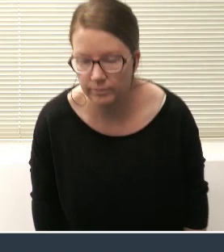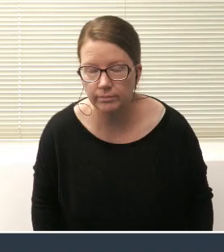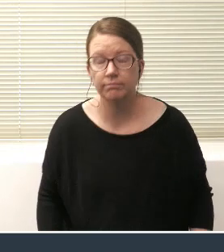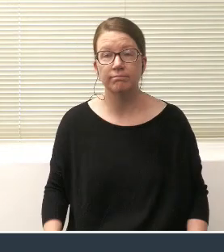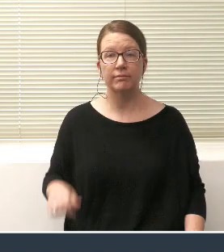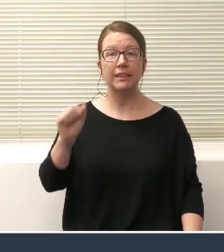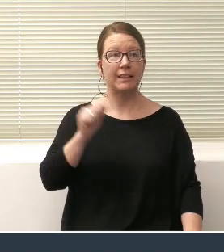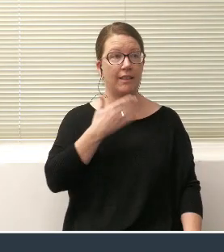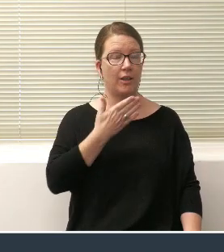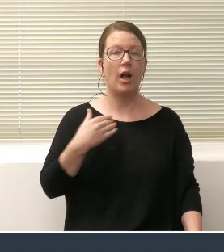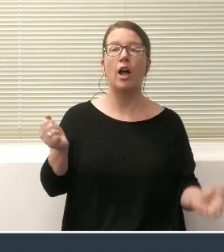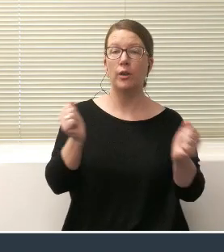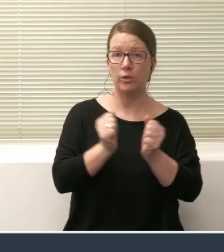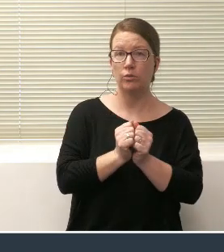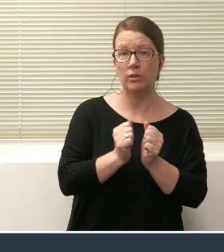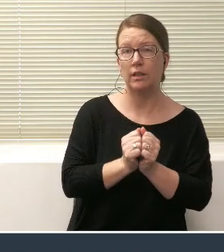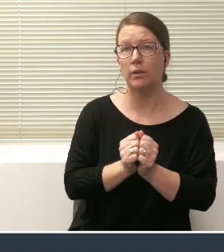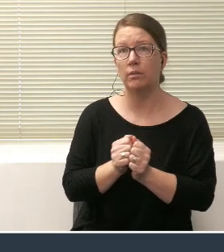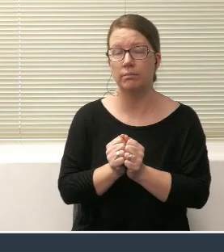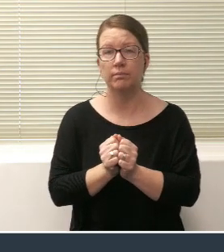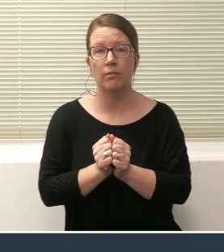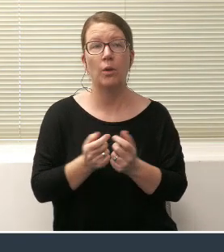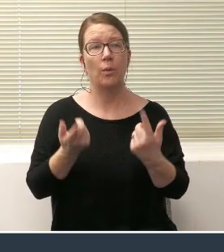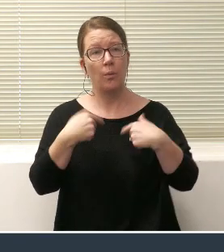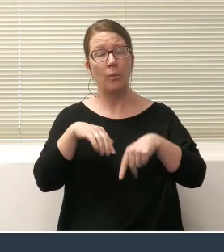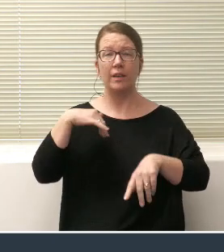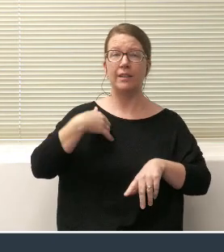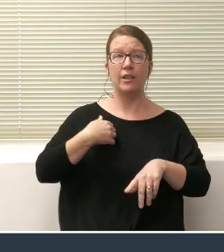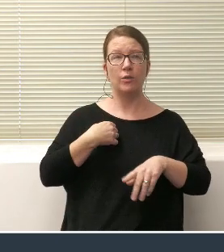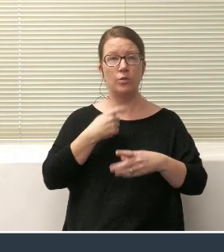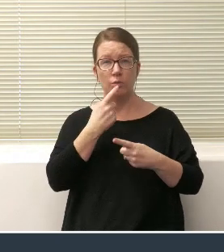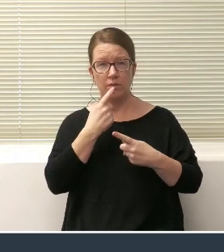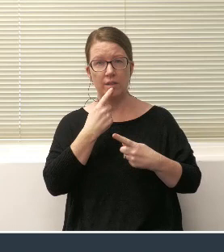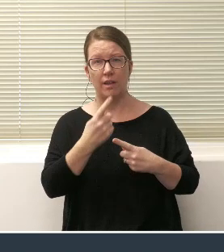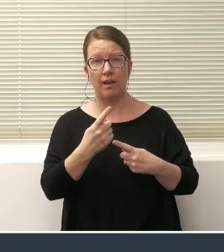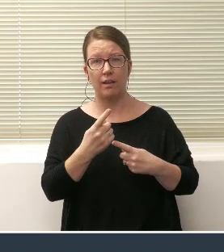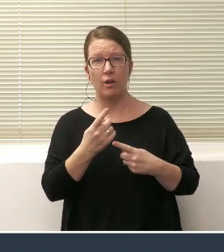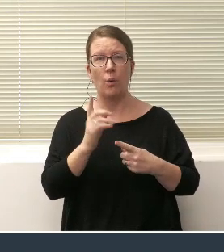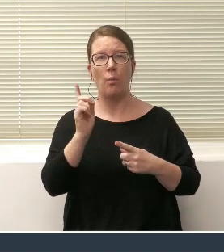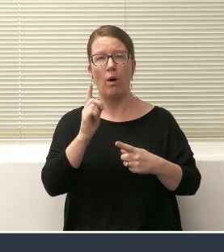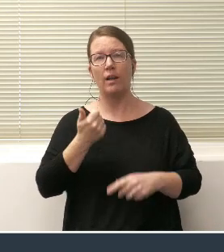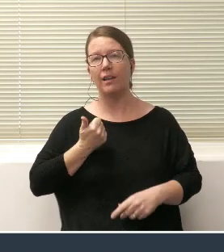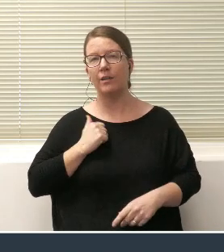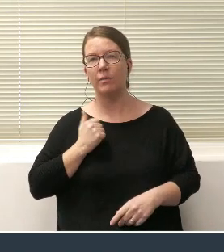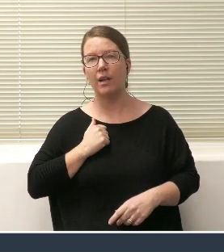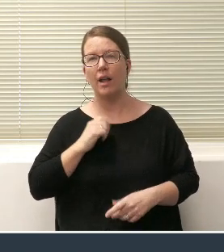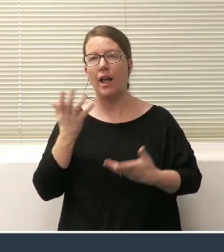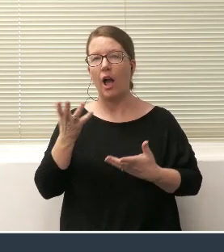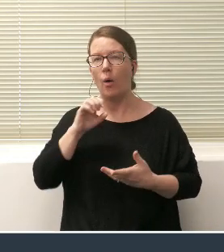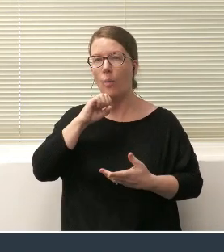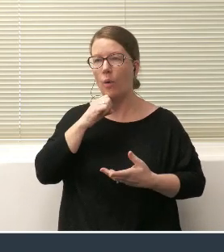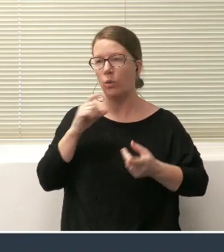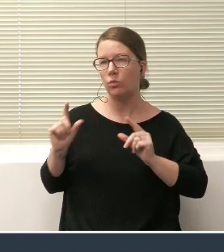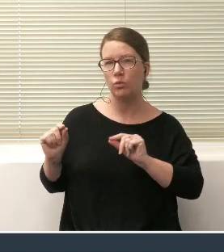agree with you, Councillor Crystal. I think we need to probably specify an expectation around a procurement approach,